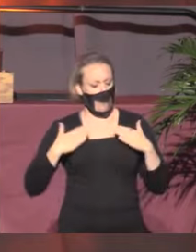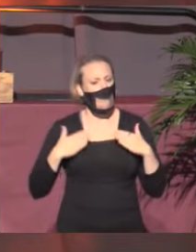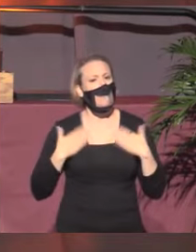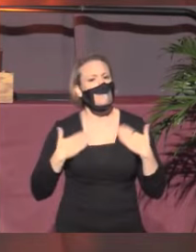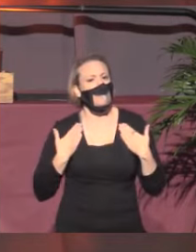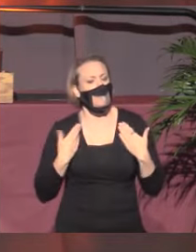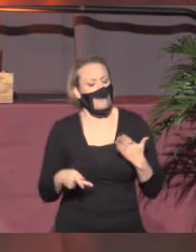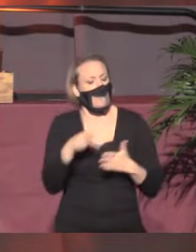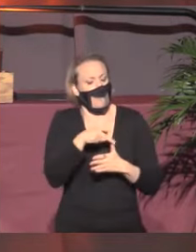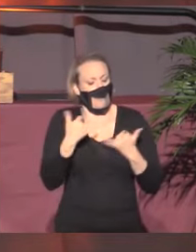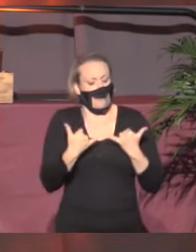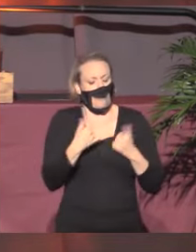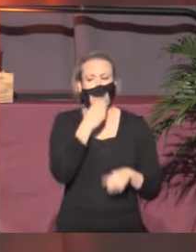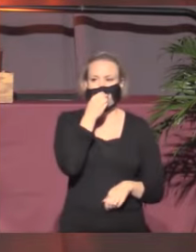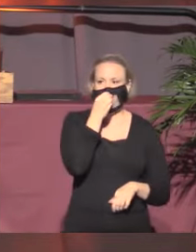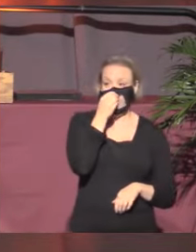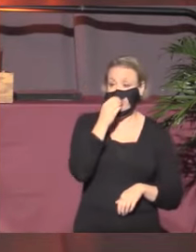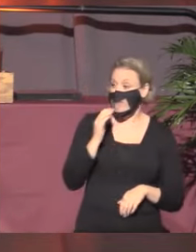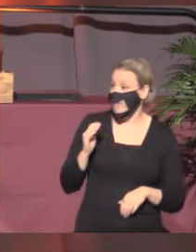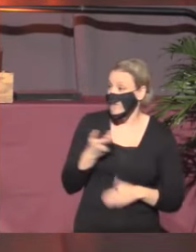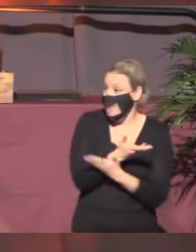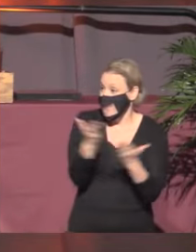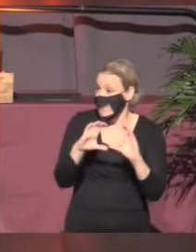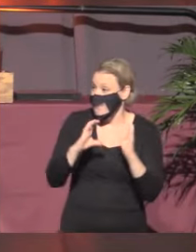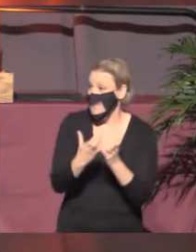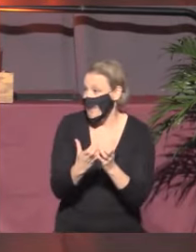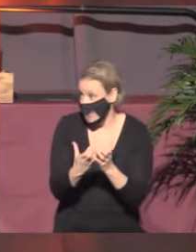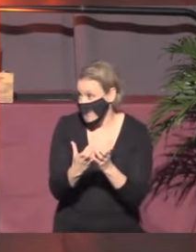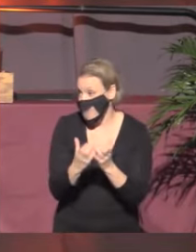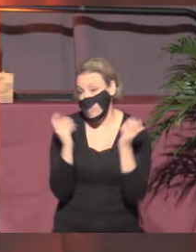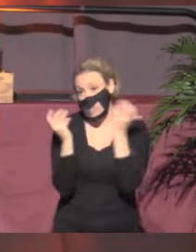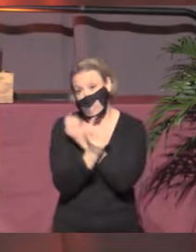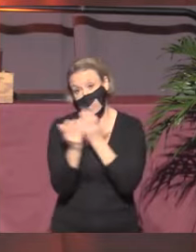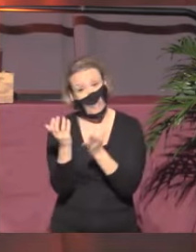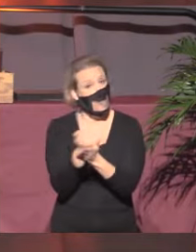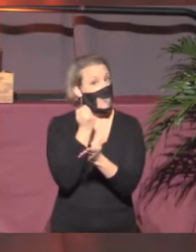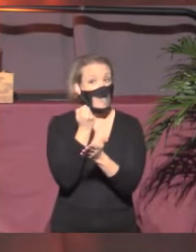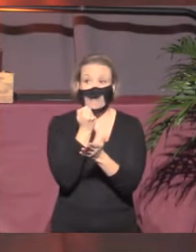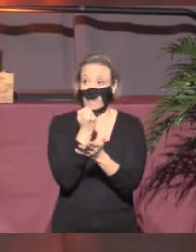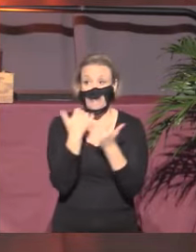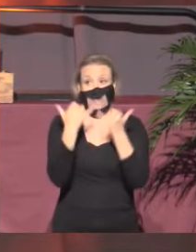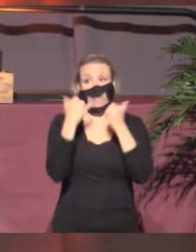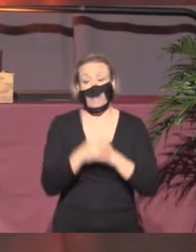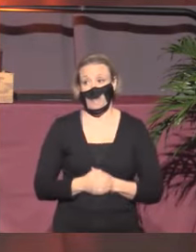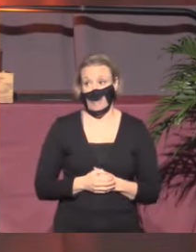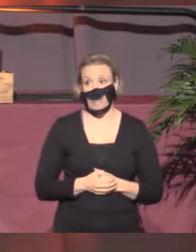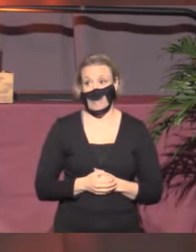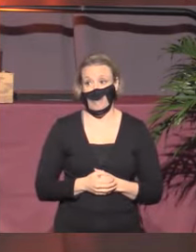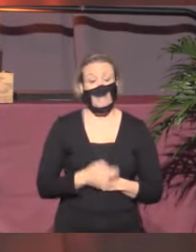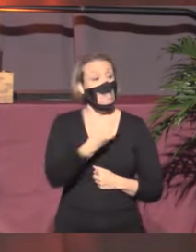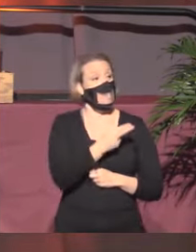did incredible things with our present reality. We realized how temporary our time at Hamline was and became involved early